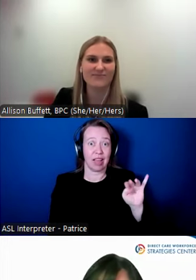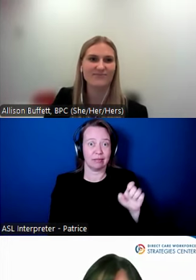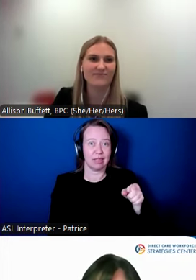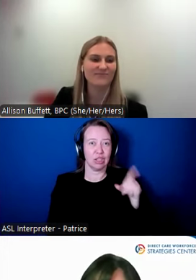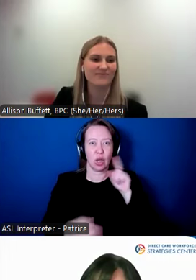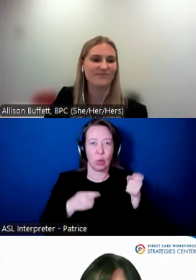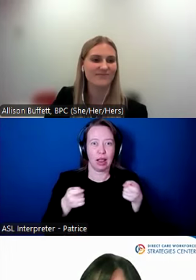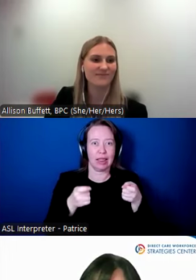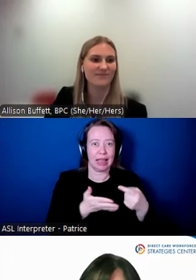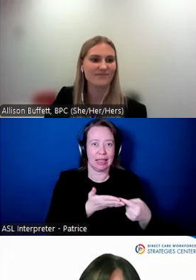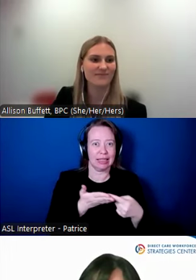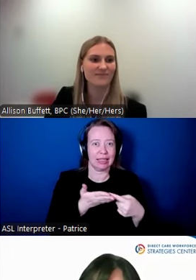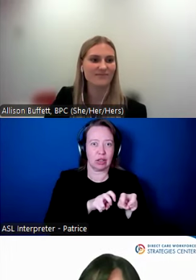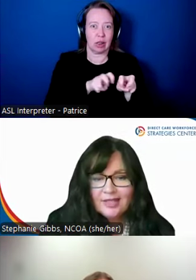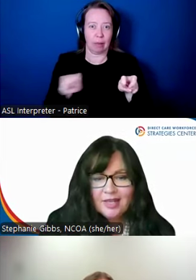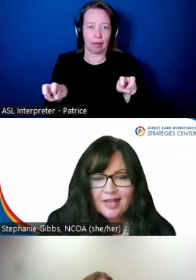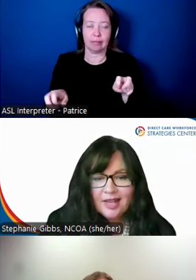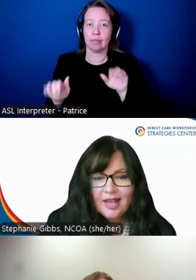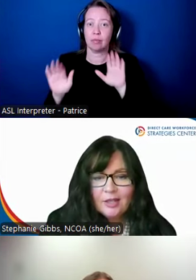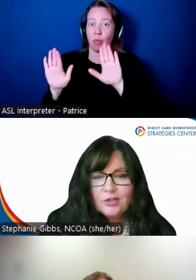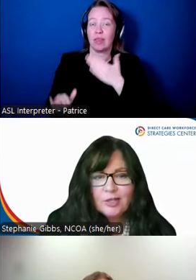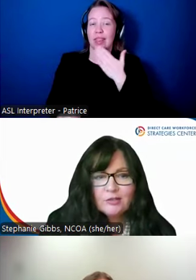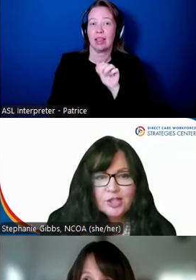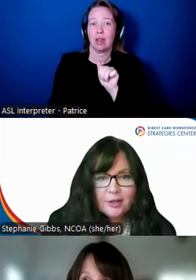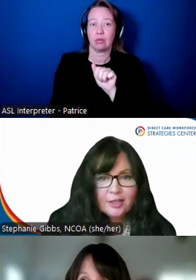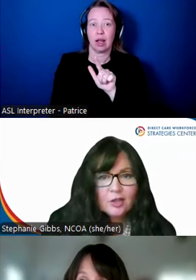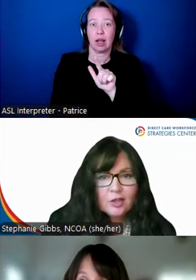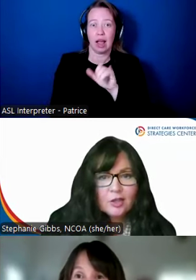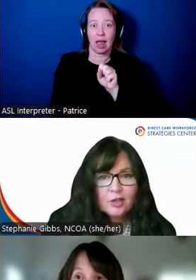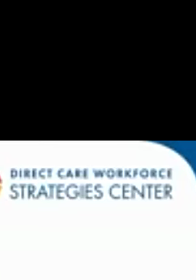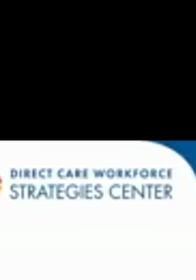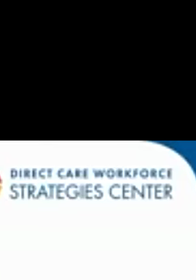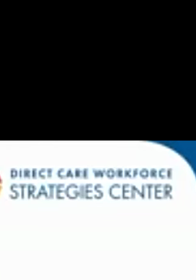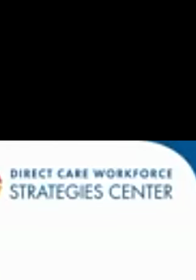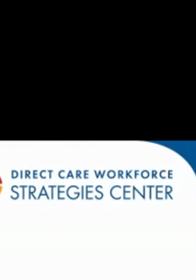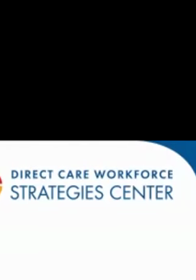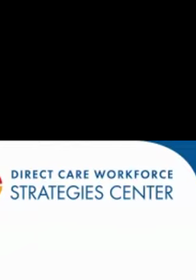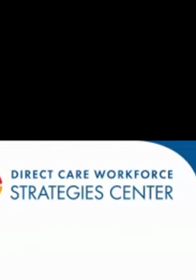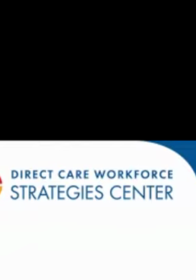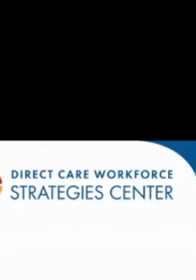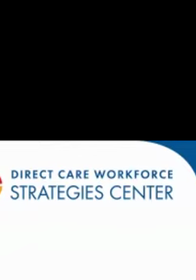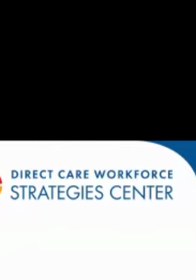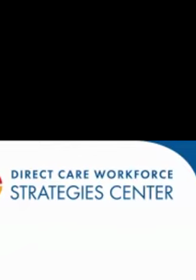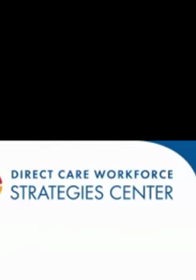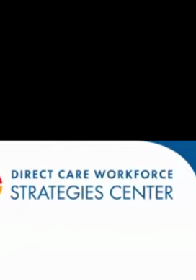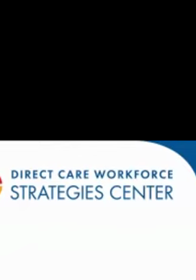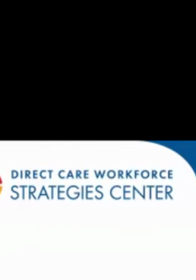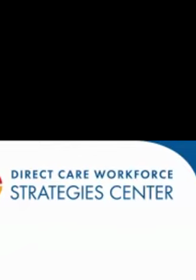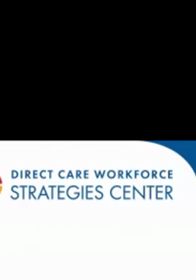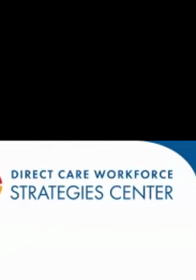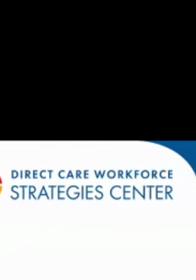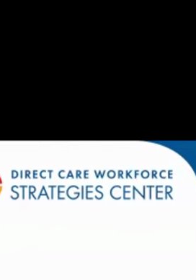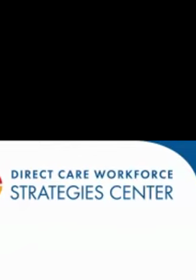you. Great, thank you, Allison. And thank you so much for sharing the work of the Bipartisan Policy Center and highlighting some